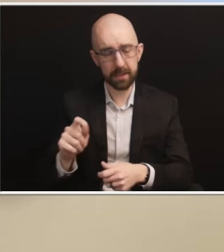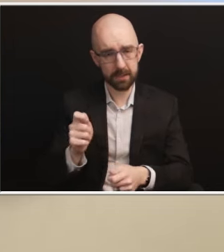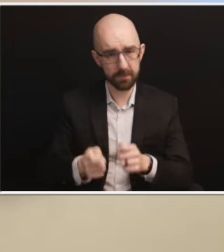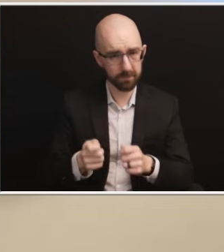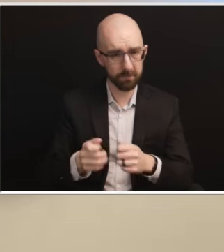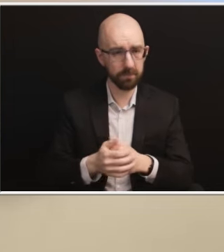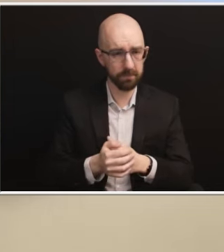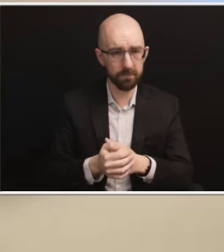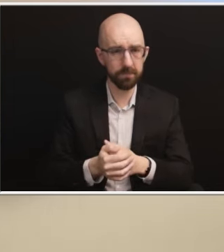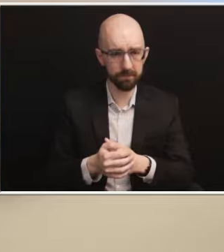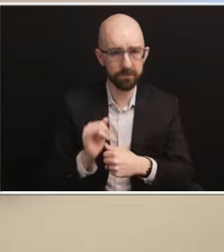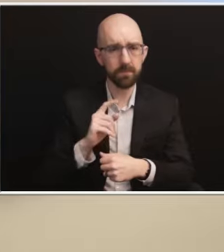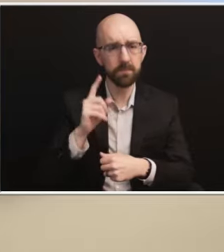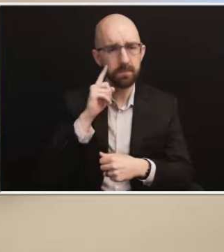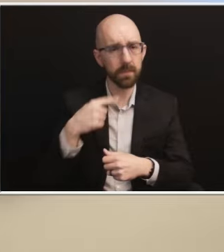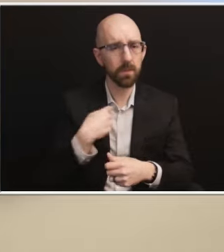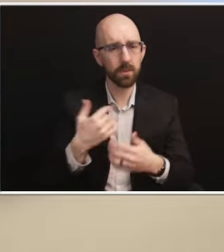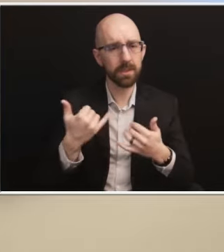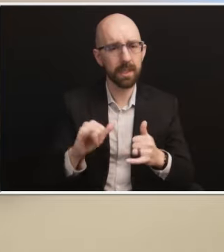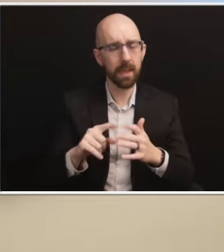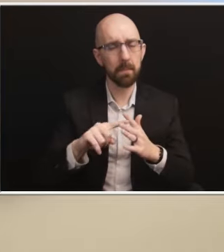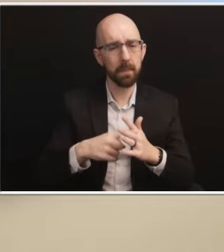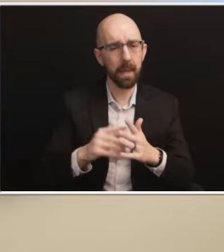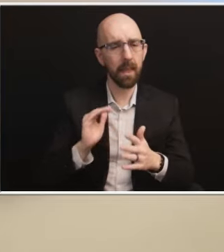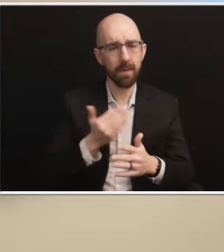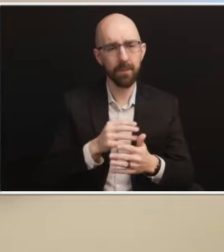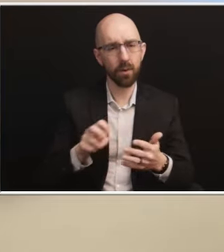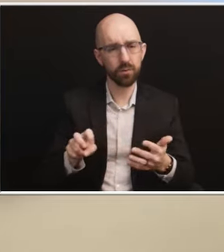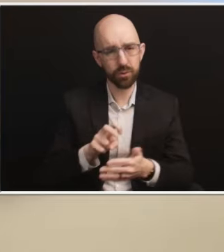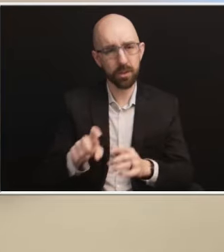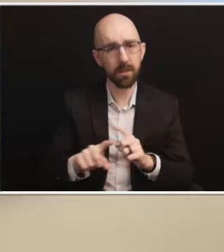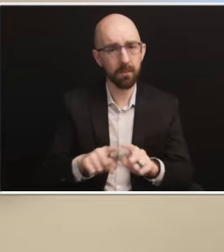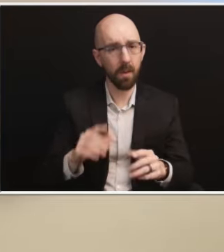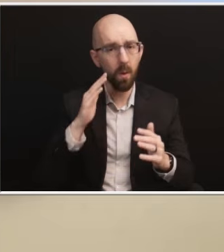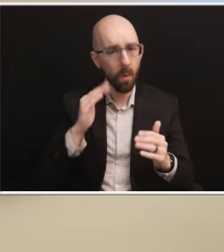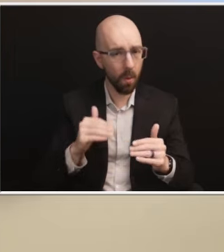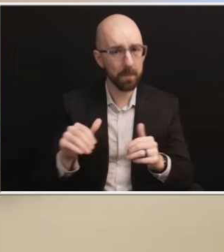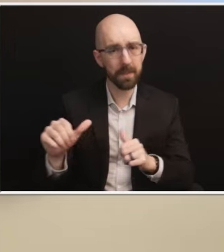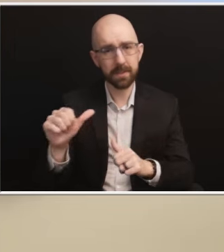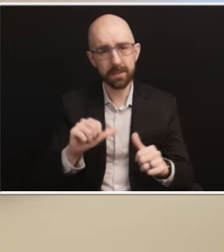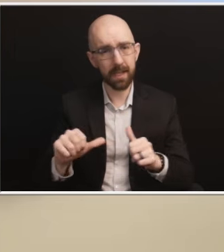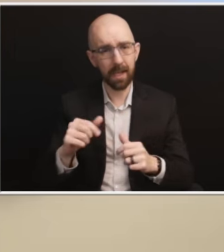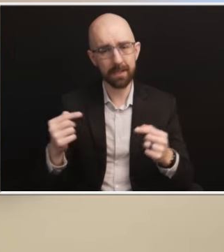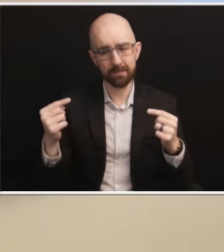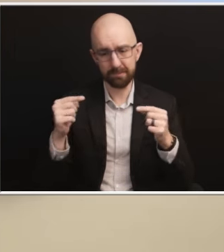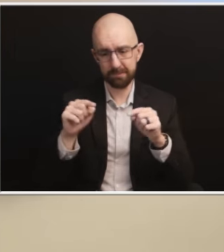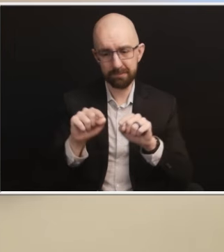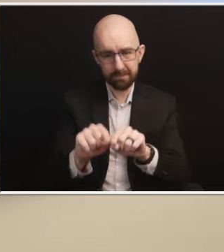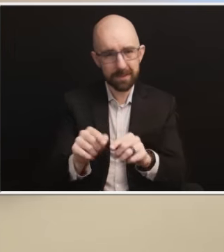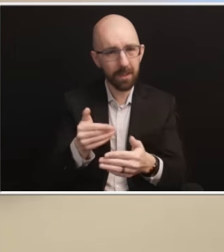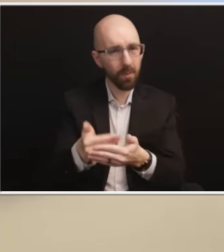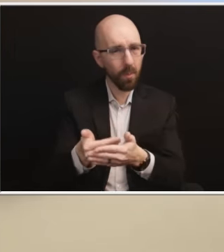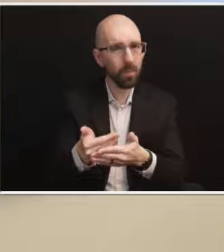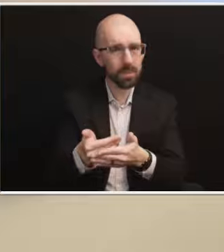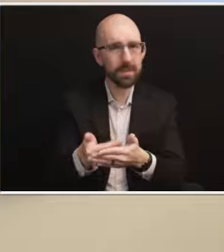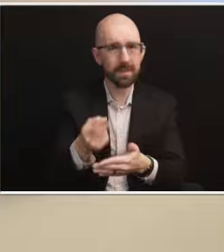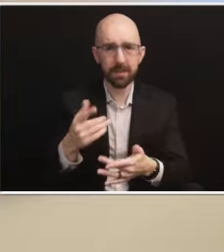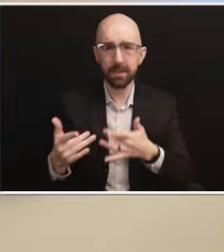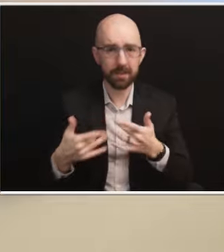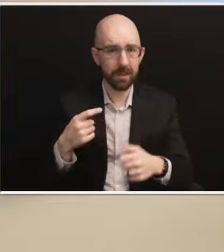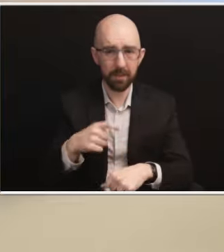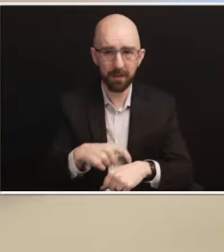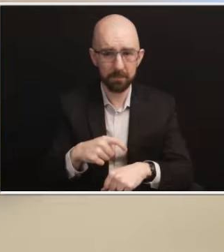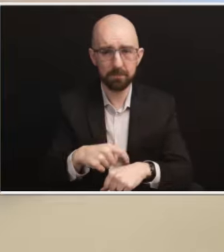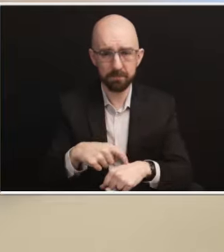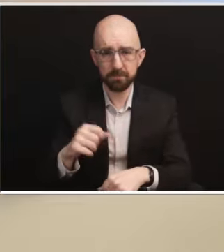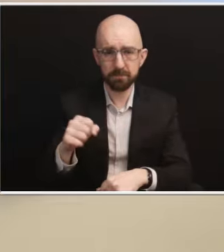I think we're still in the beginning of our journey, but hope and science are getting closer together, and it's a very exciting time.